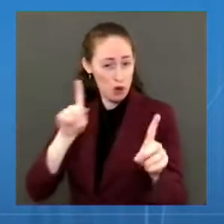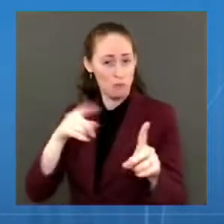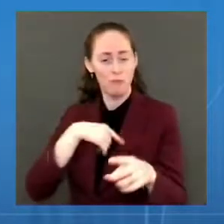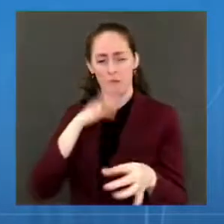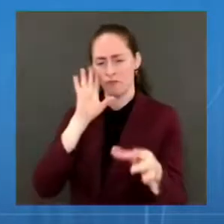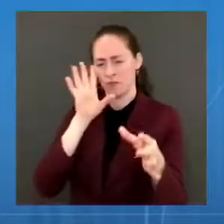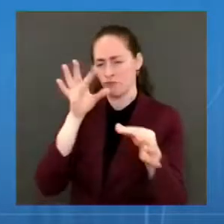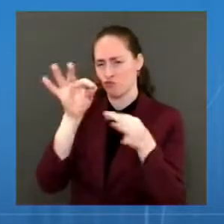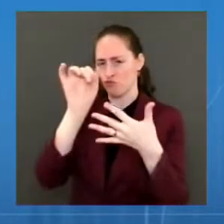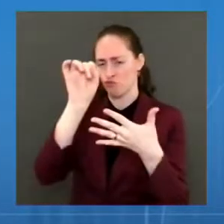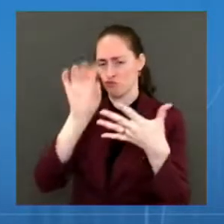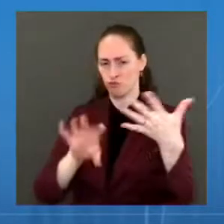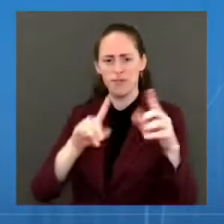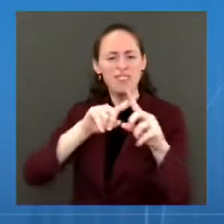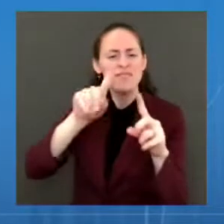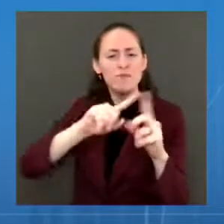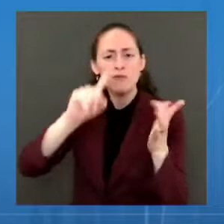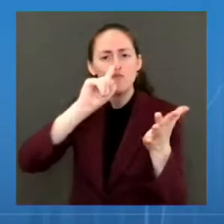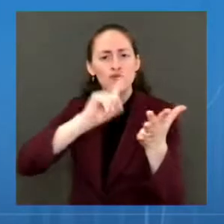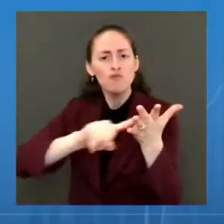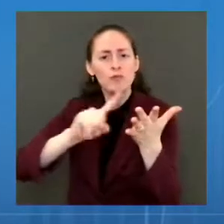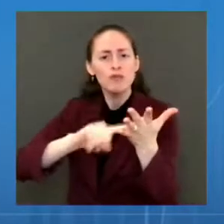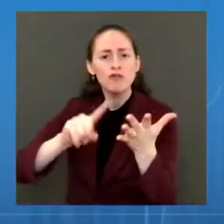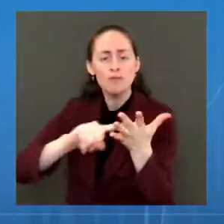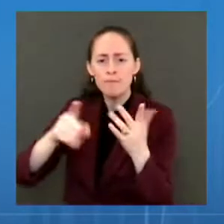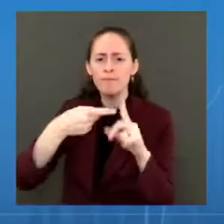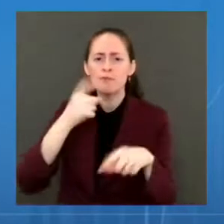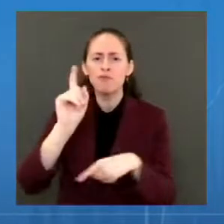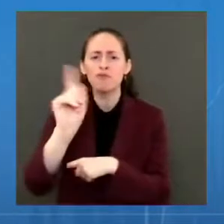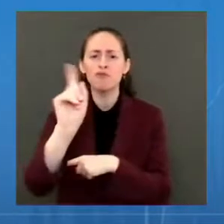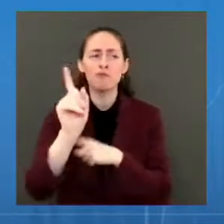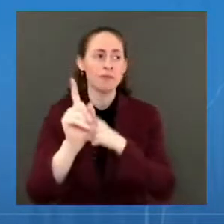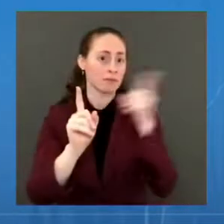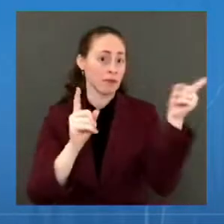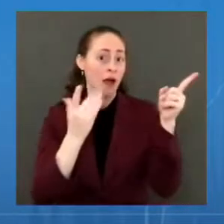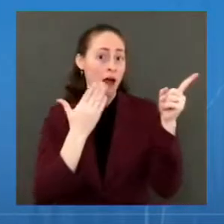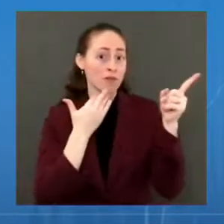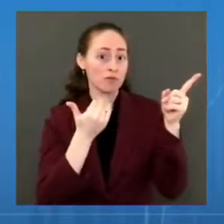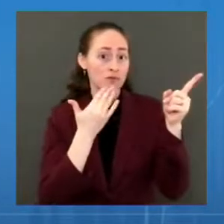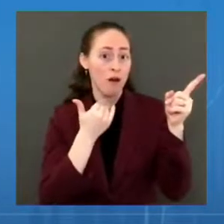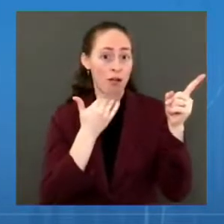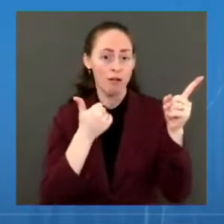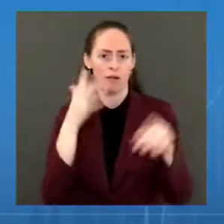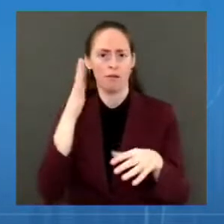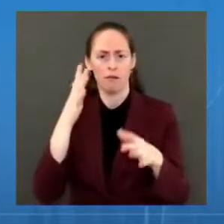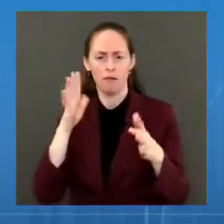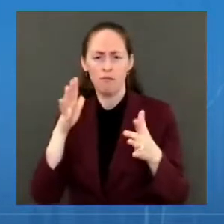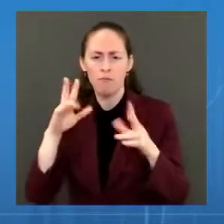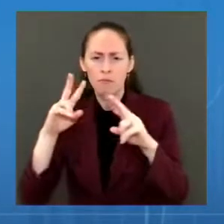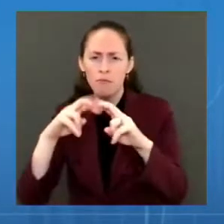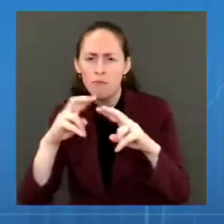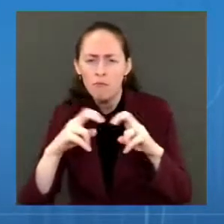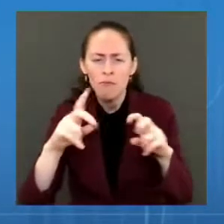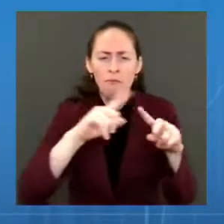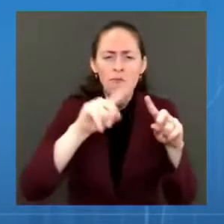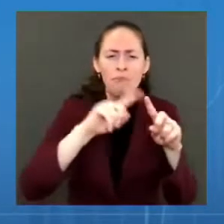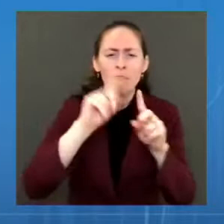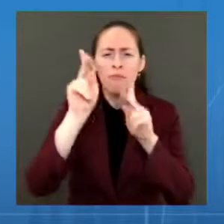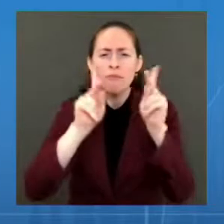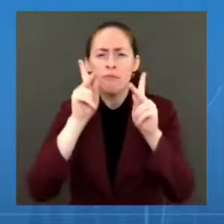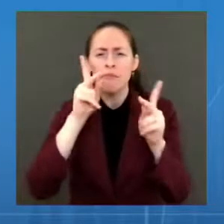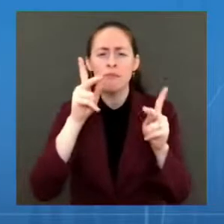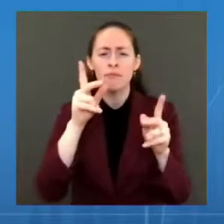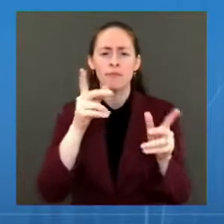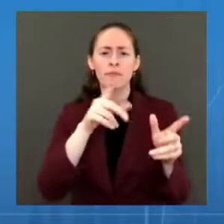is an Israeli study that has looked at individuals who, after their second dose, compared to their third